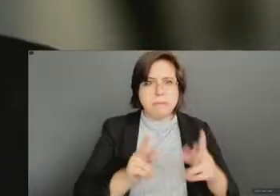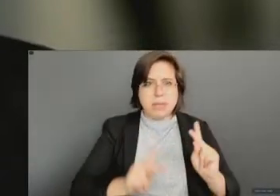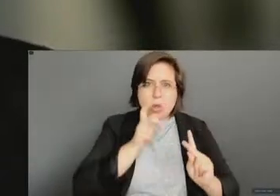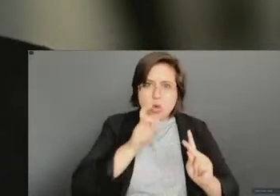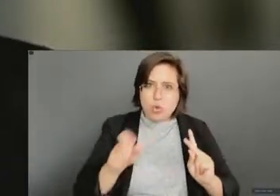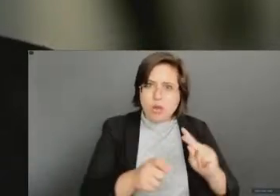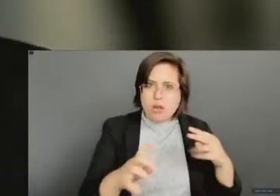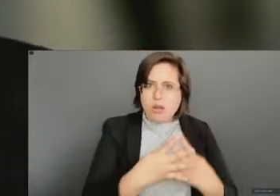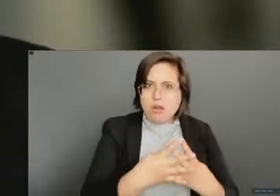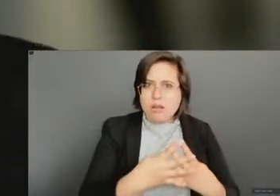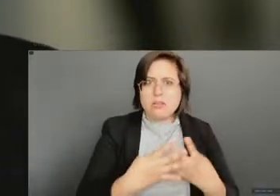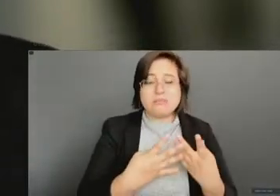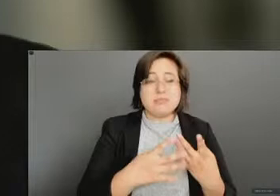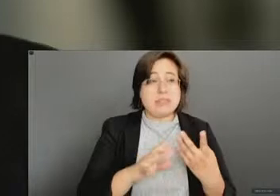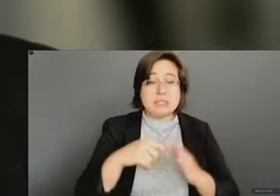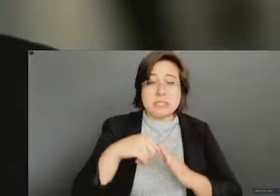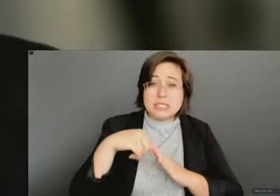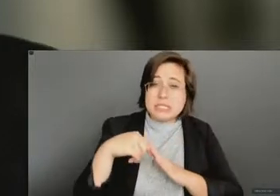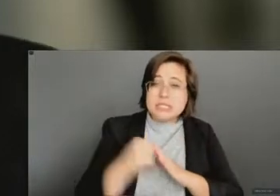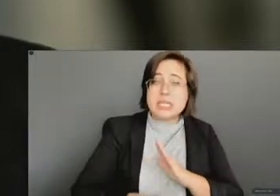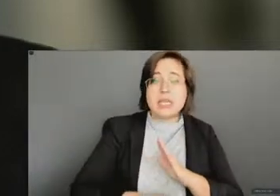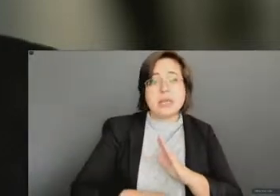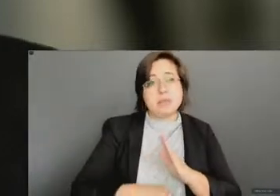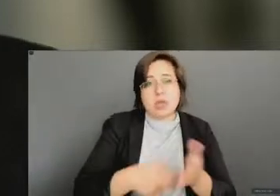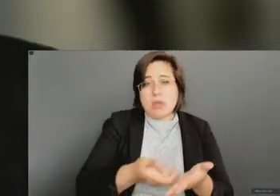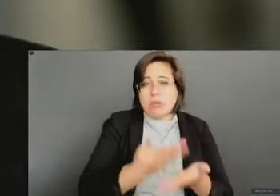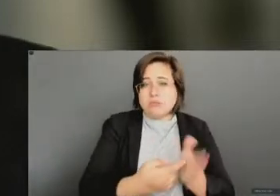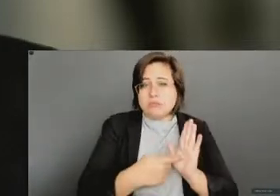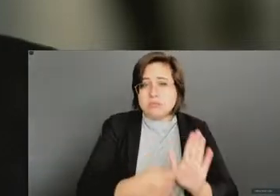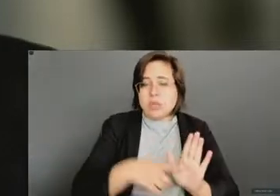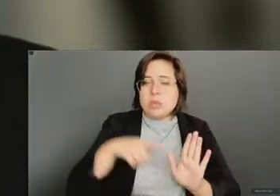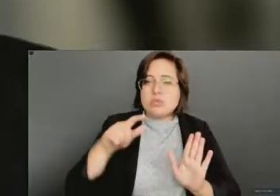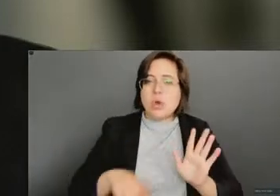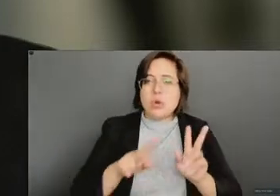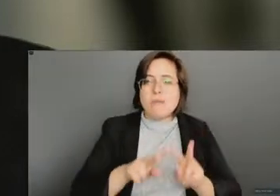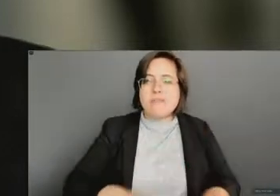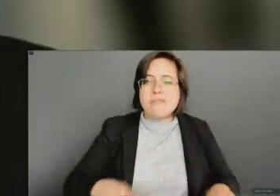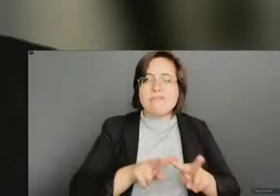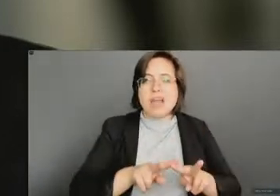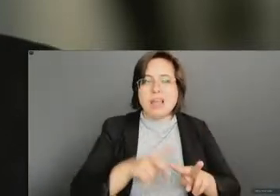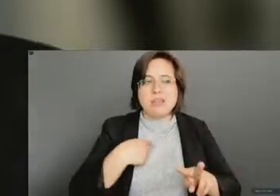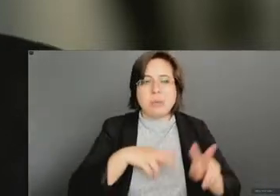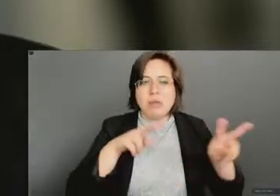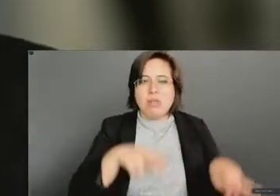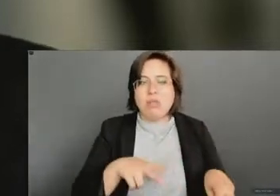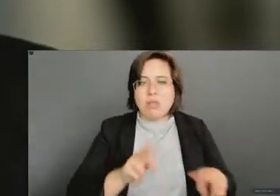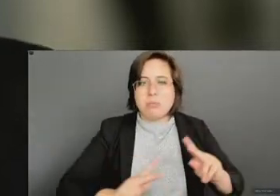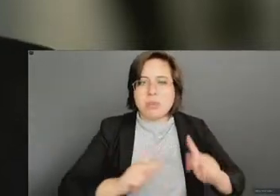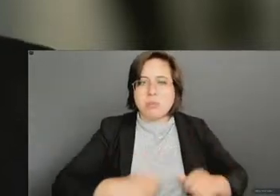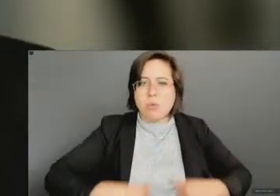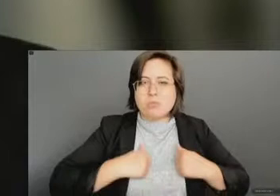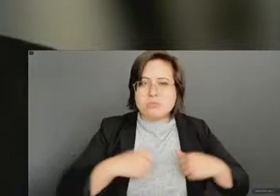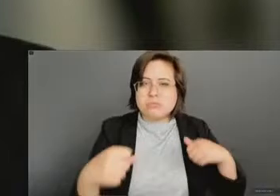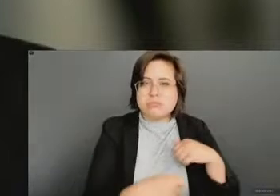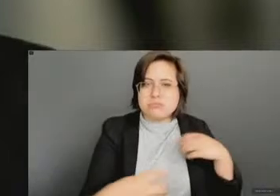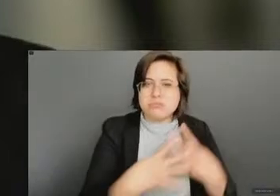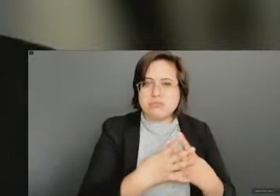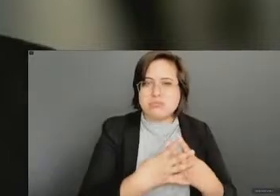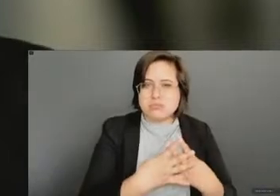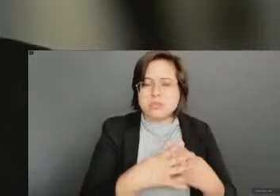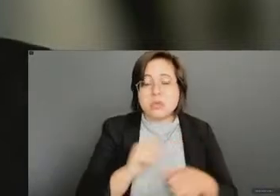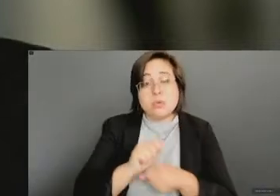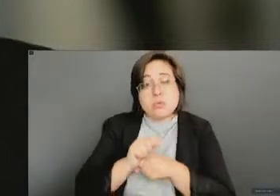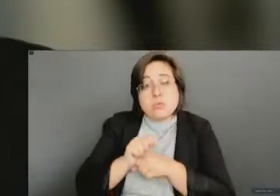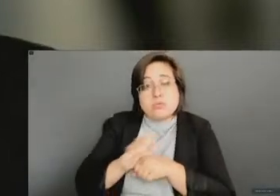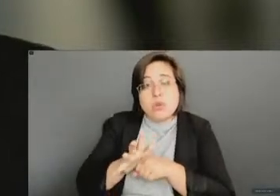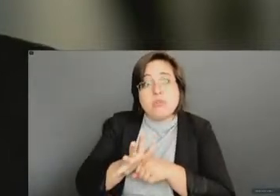settings is a deep, deep reflection of the low value we have placed on their lives and their bodies. And so COVID has given us an opportunity